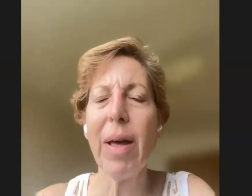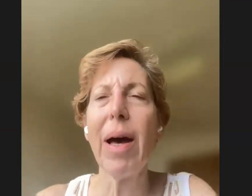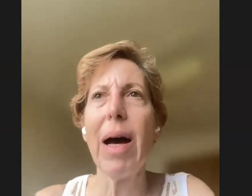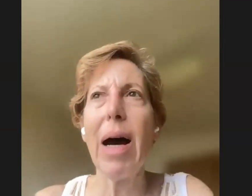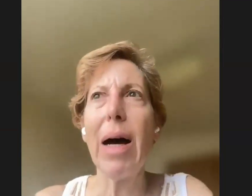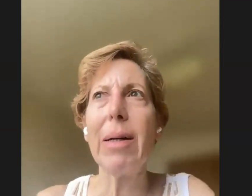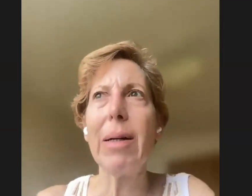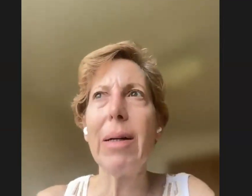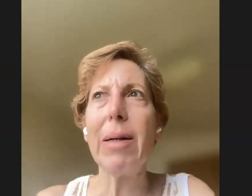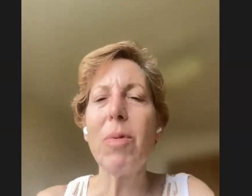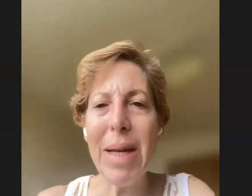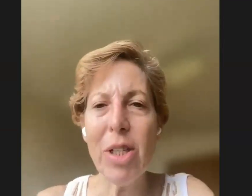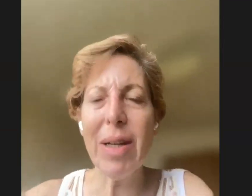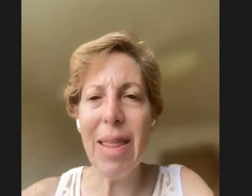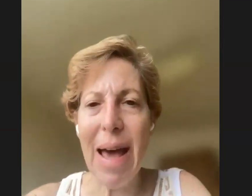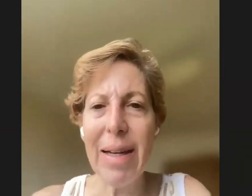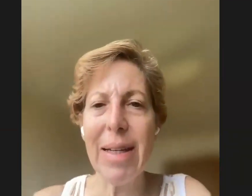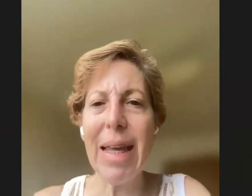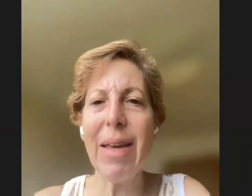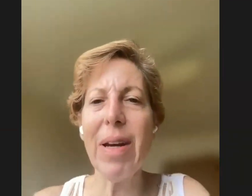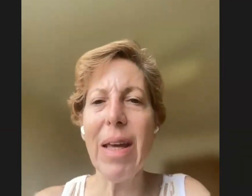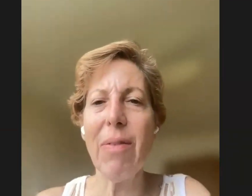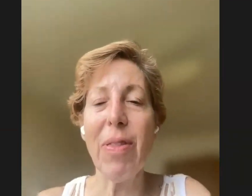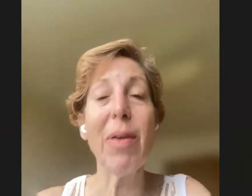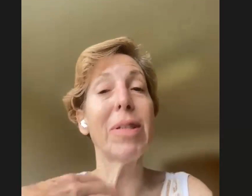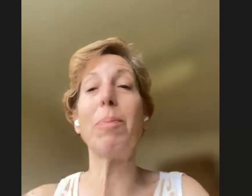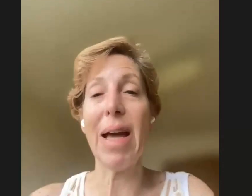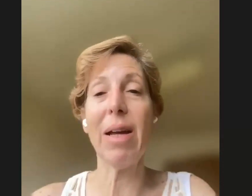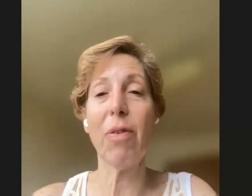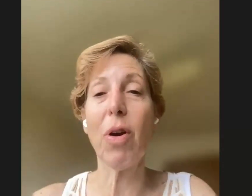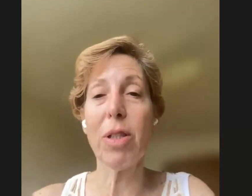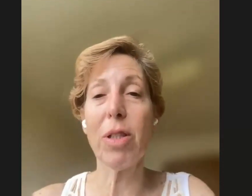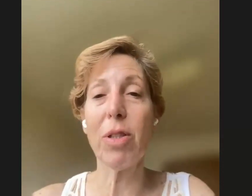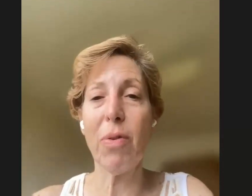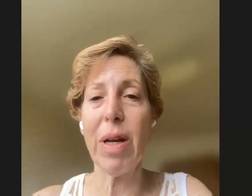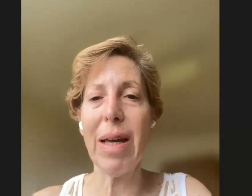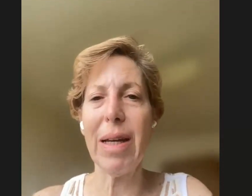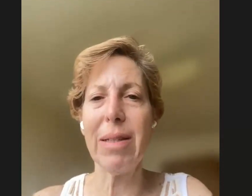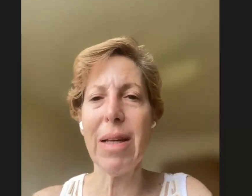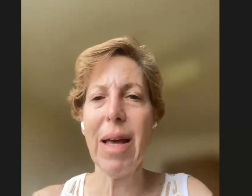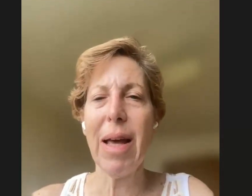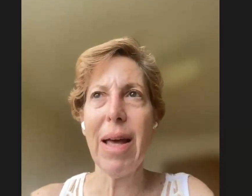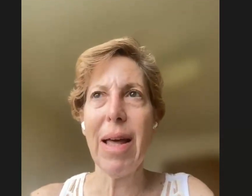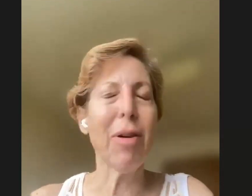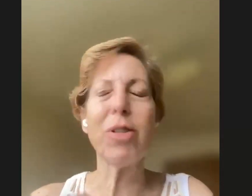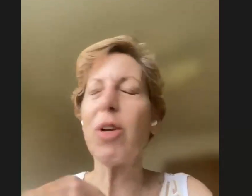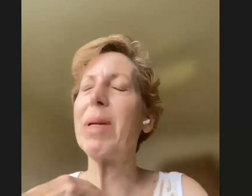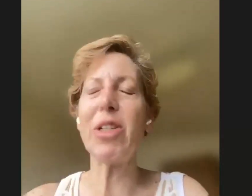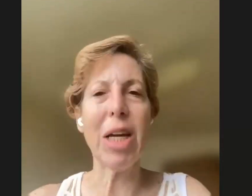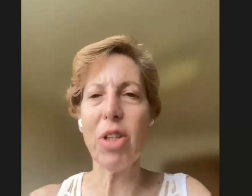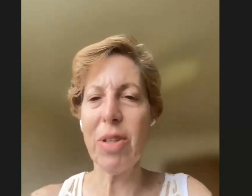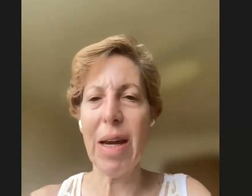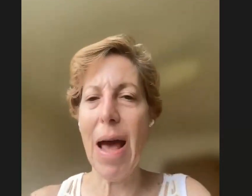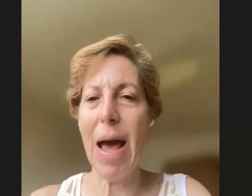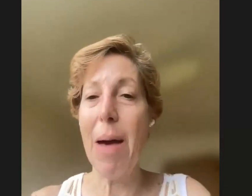recovery, it was mentioned that even if there is a plan for cost recovery, there are